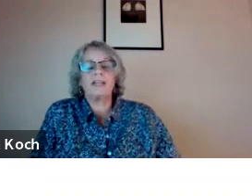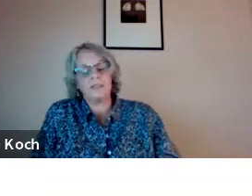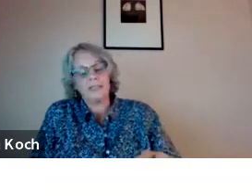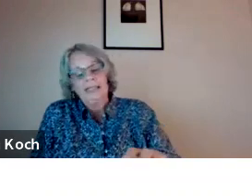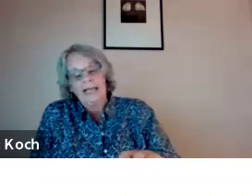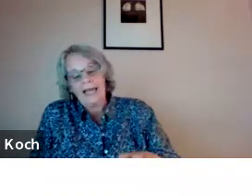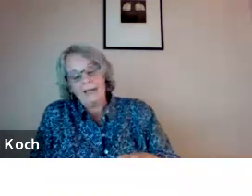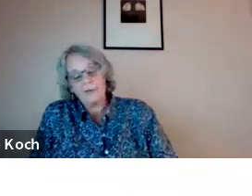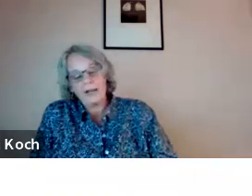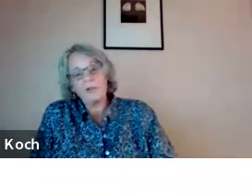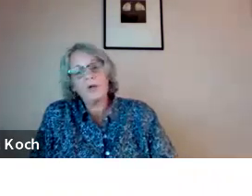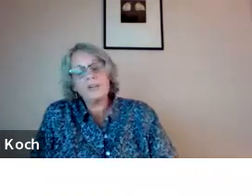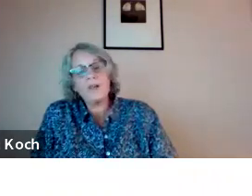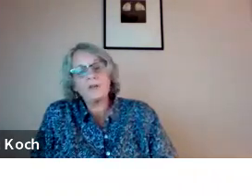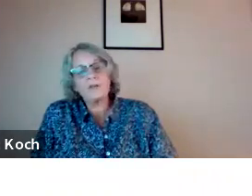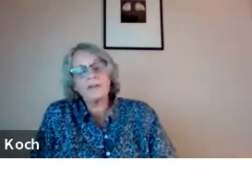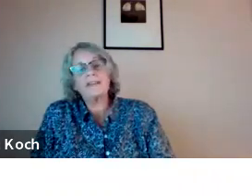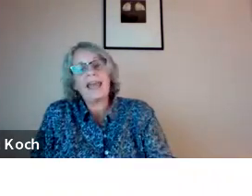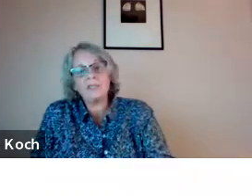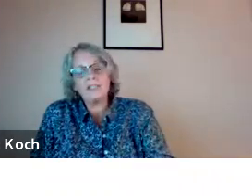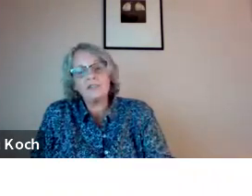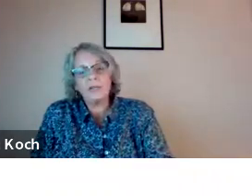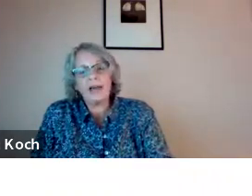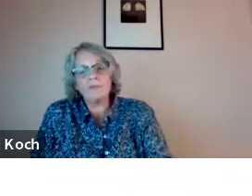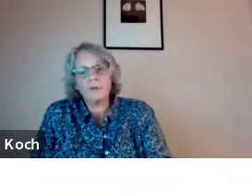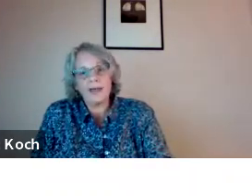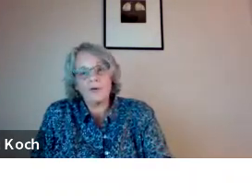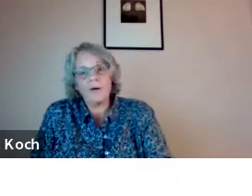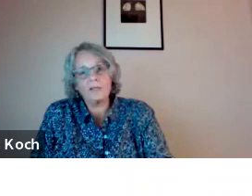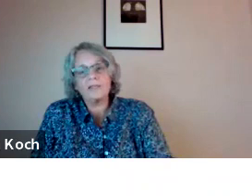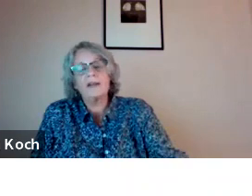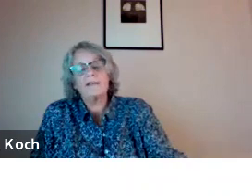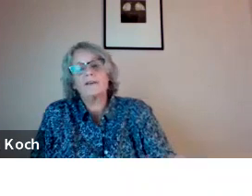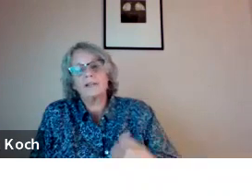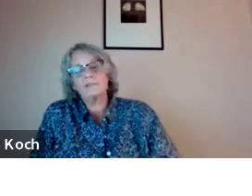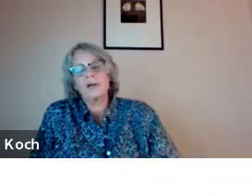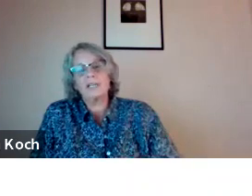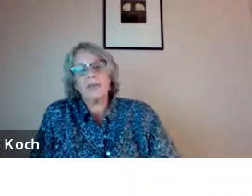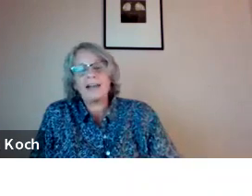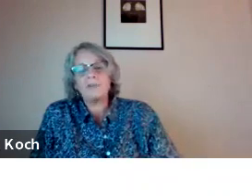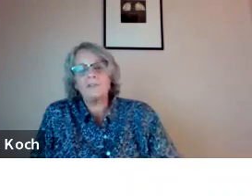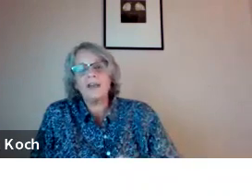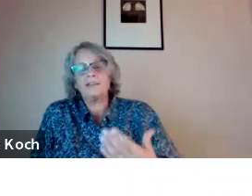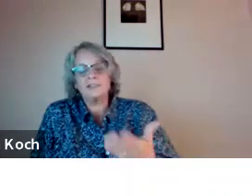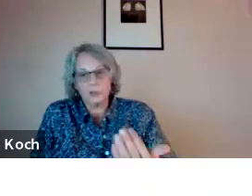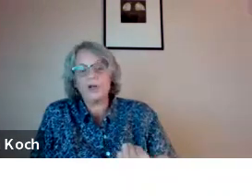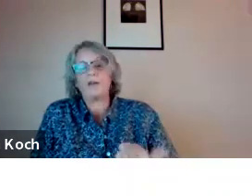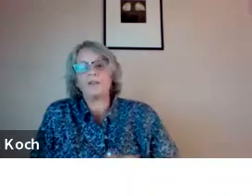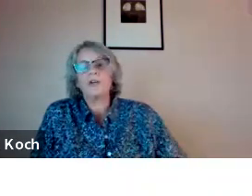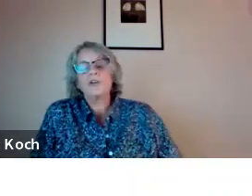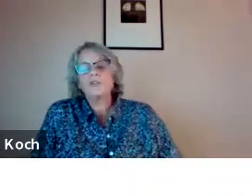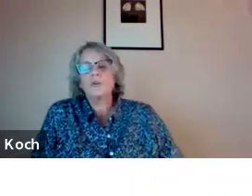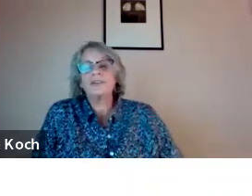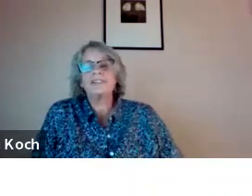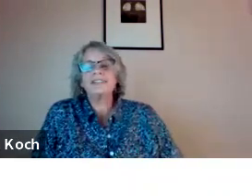receiving that benefit. And for every $1 that the county is putting out for that cost, there is money back from the feds,